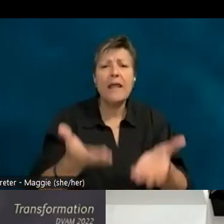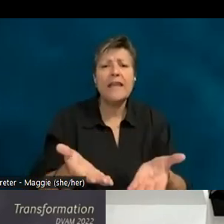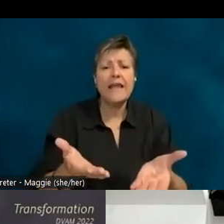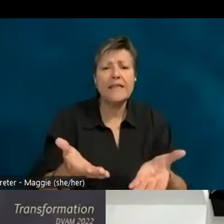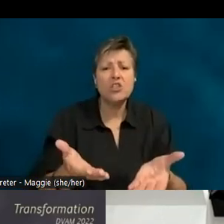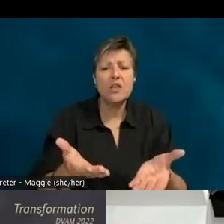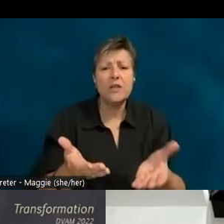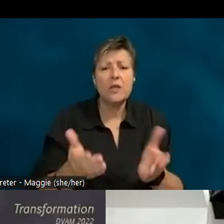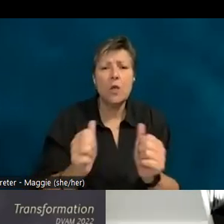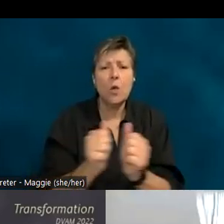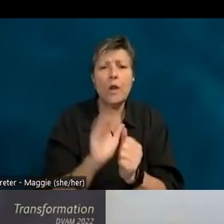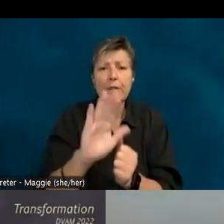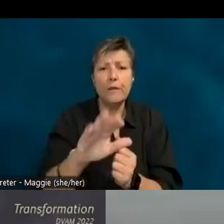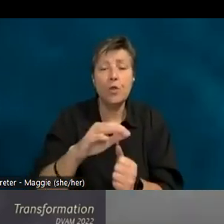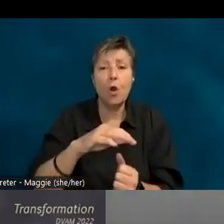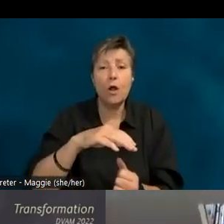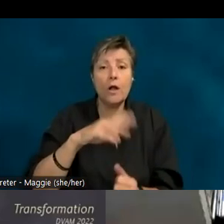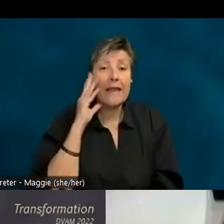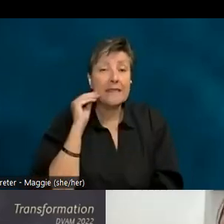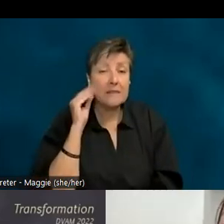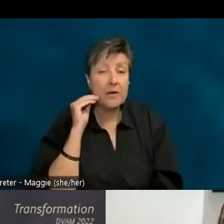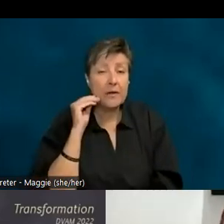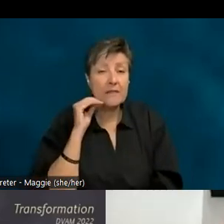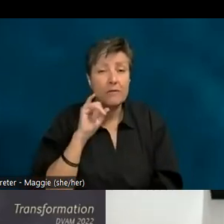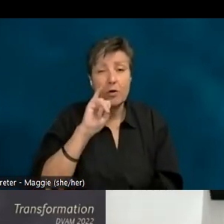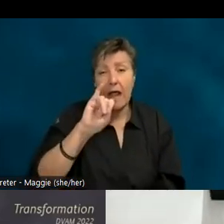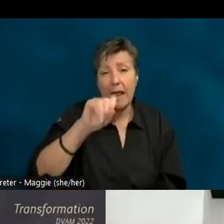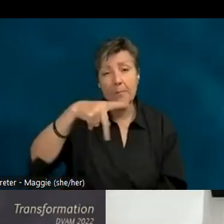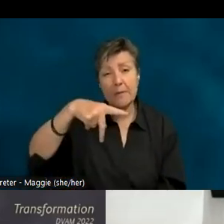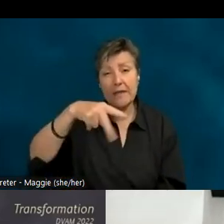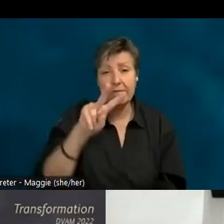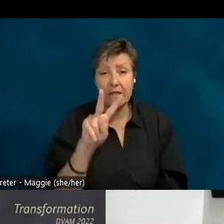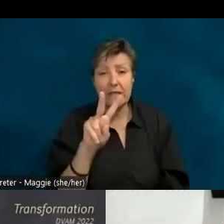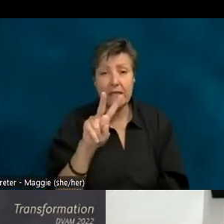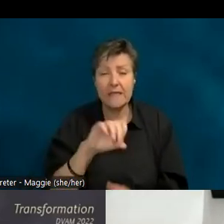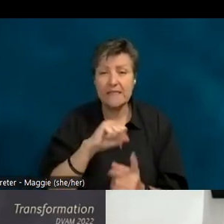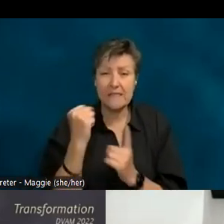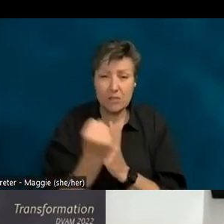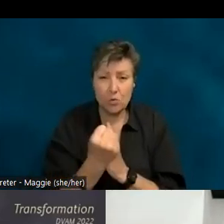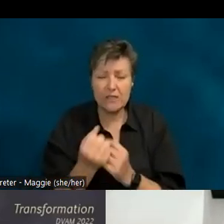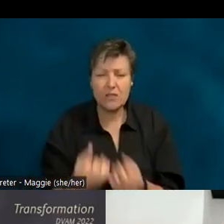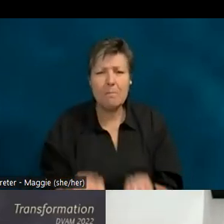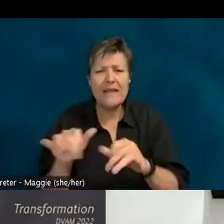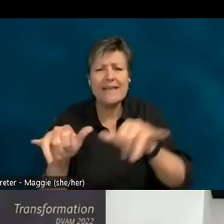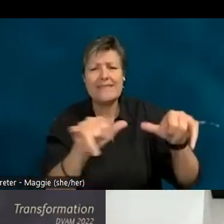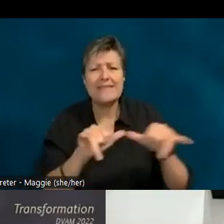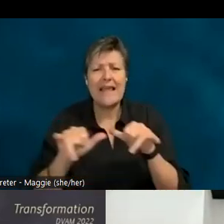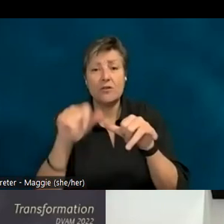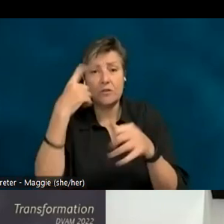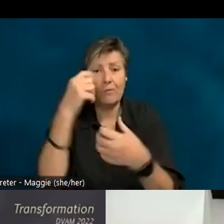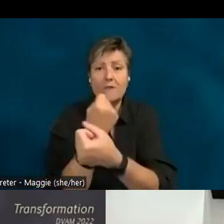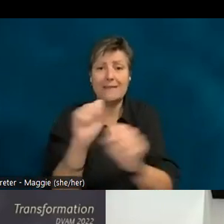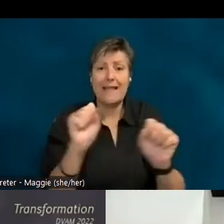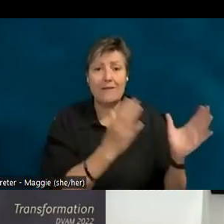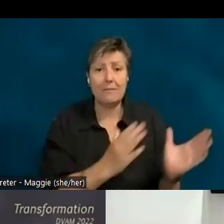your experience in, let's say, an IPV situation? There's many standards of safety planning that can be